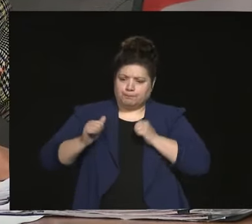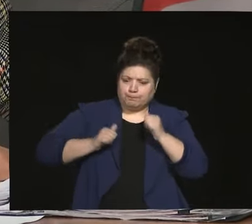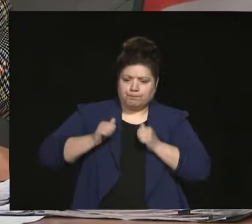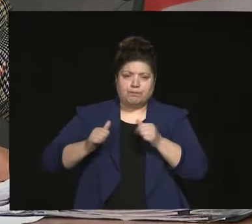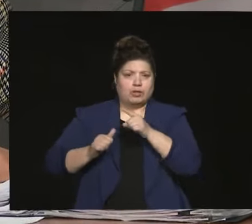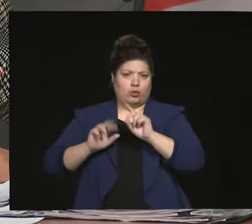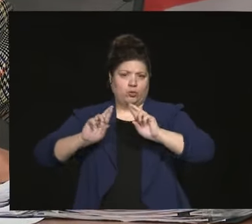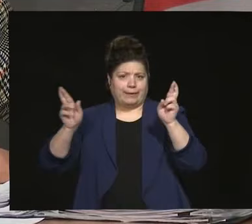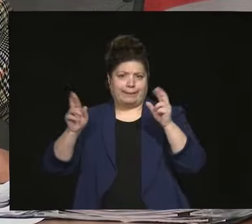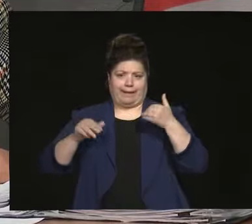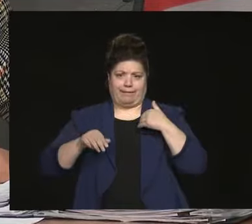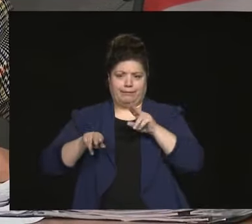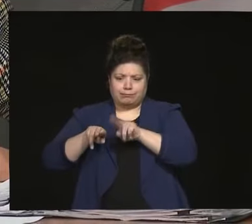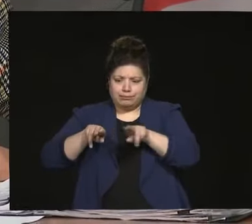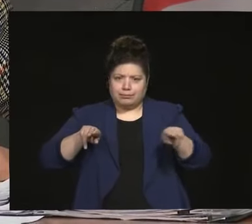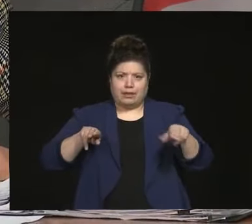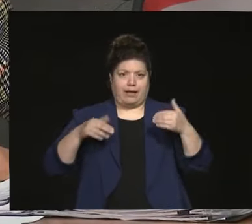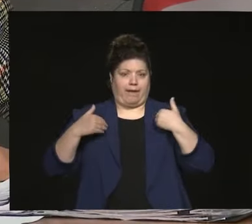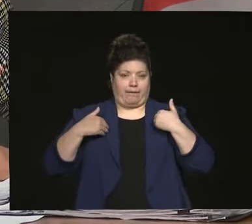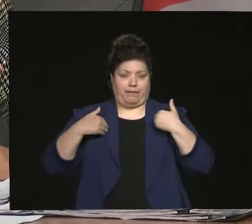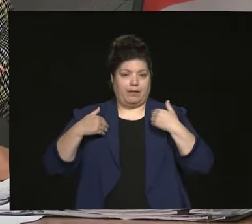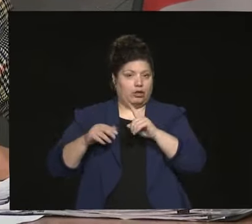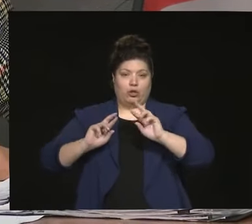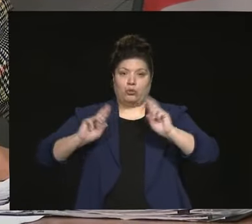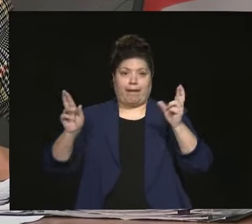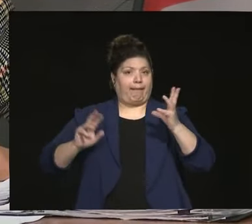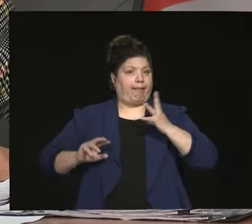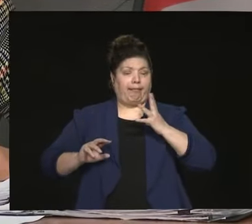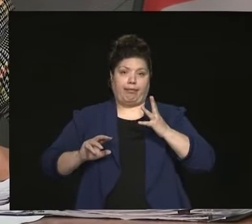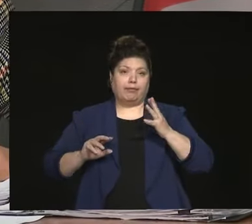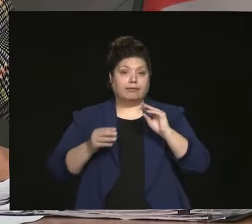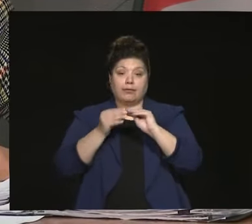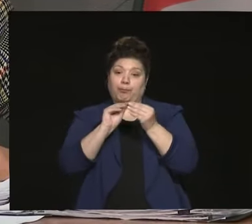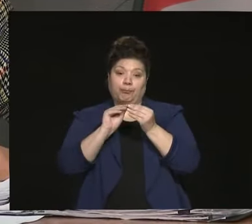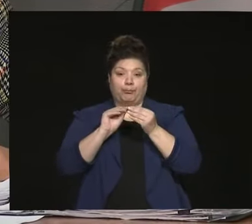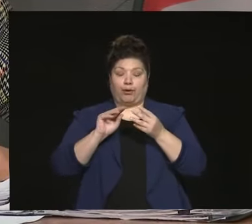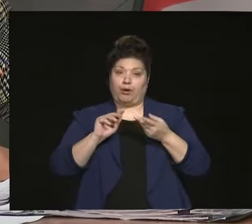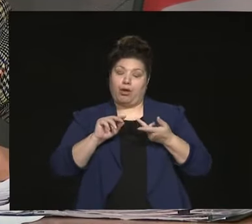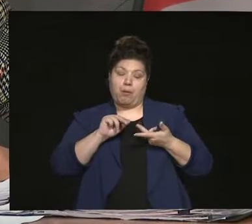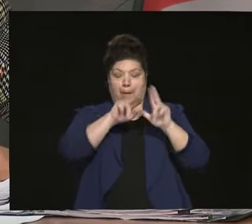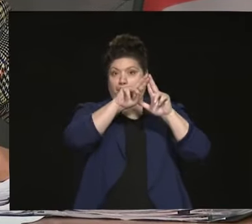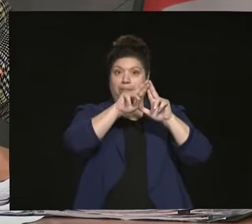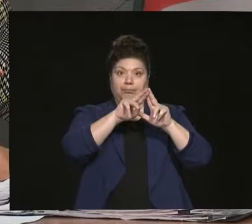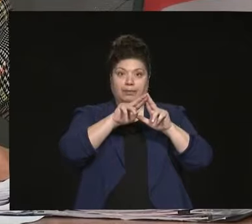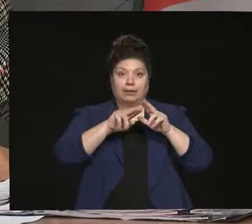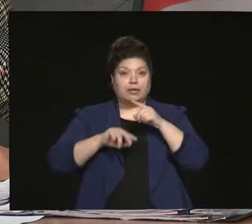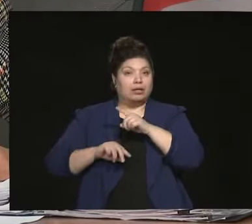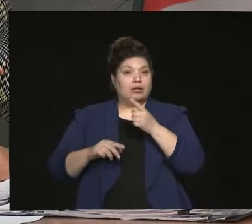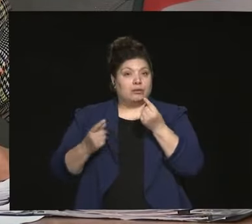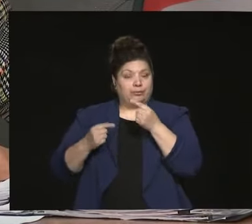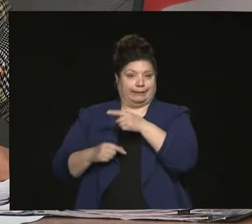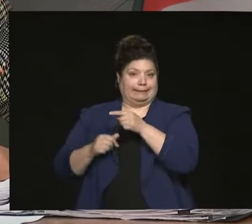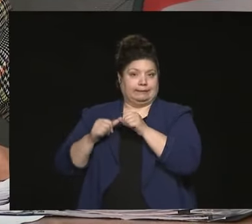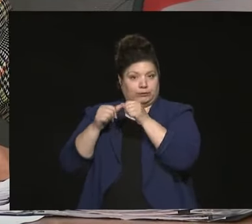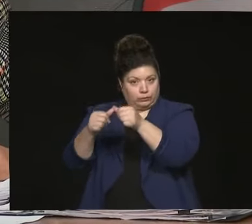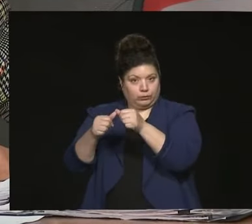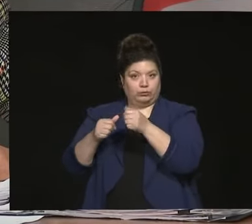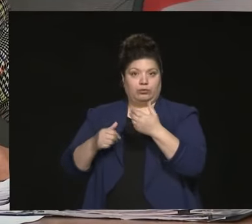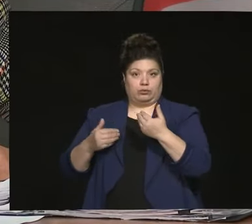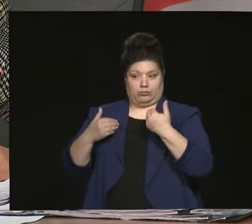for surge. And so I think continuing to double up on that, making sure, for example, we've